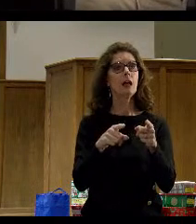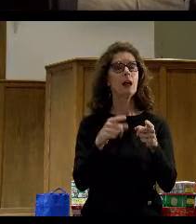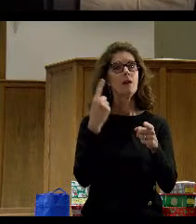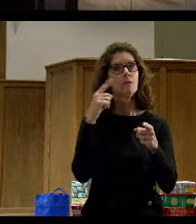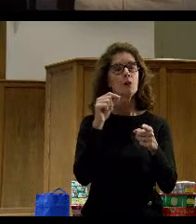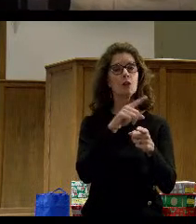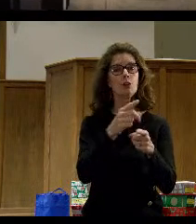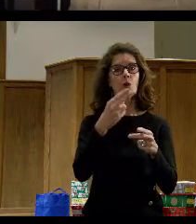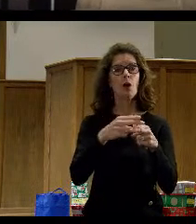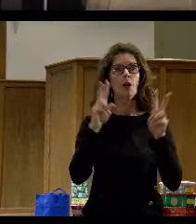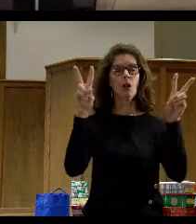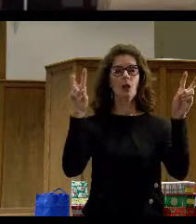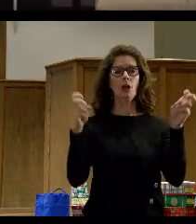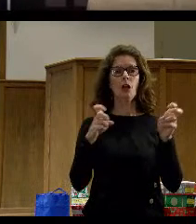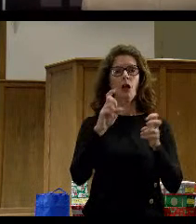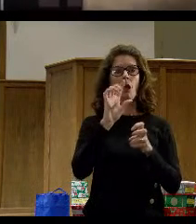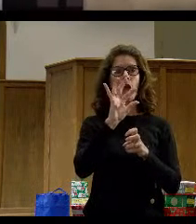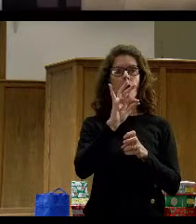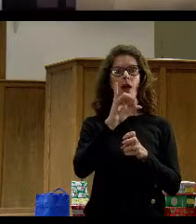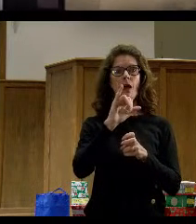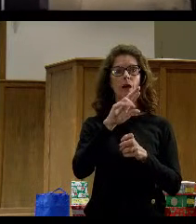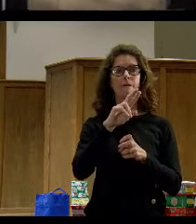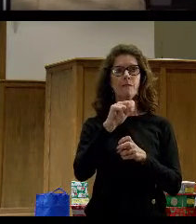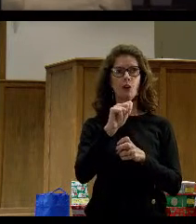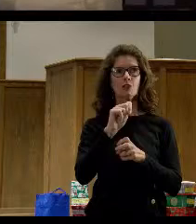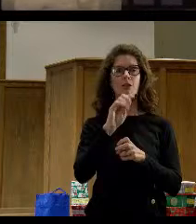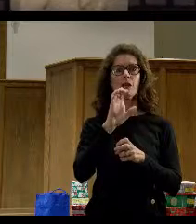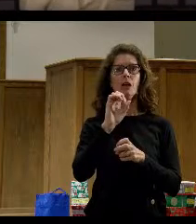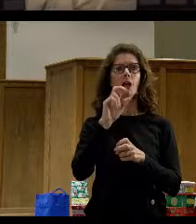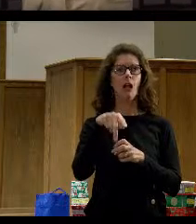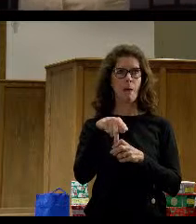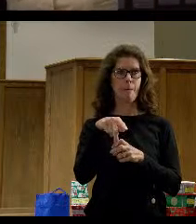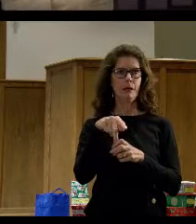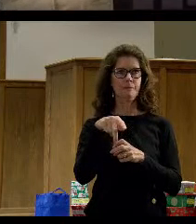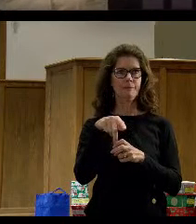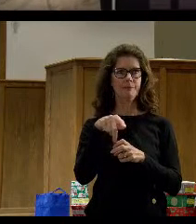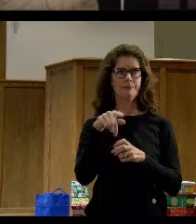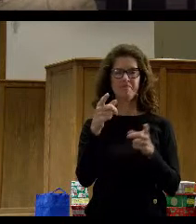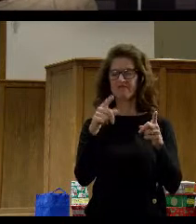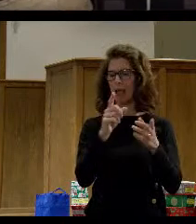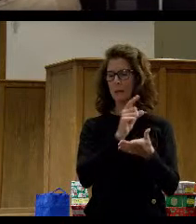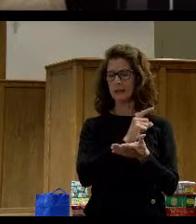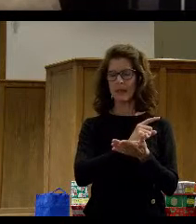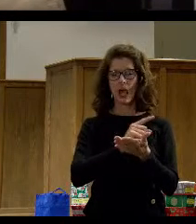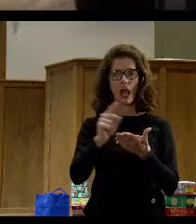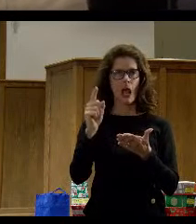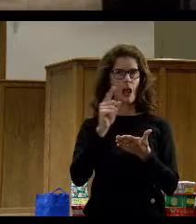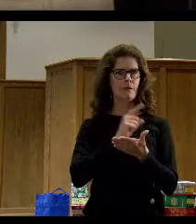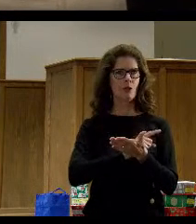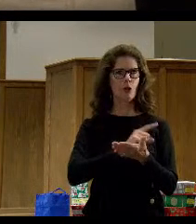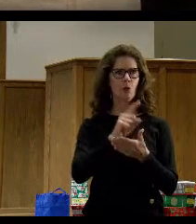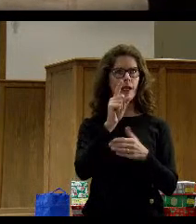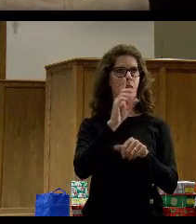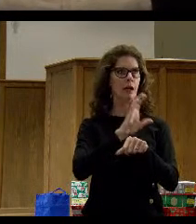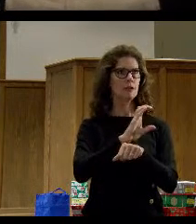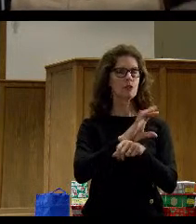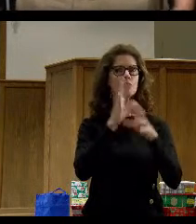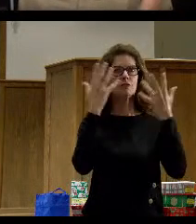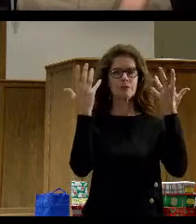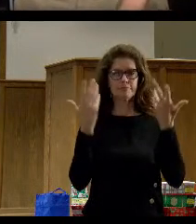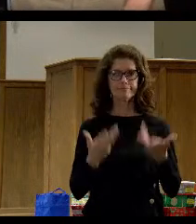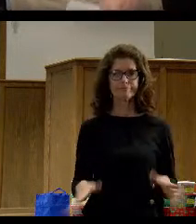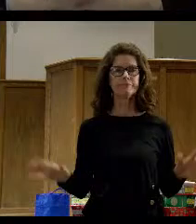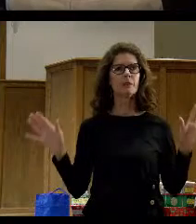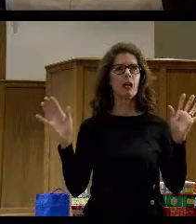it First Cup. It happens every single week. Right now, we're doing it right after this worship service is over. And so if you're here in the room and you're a